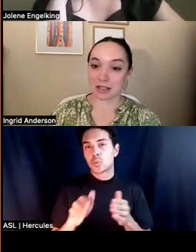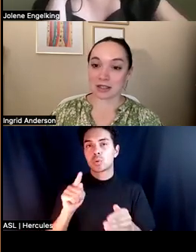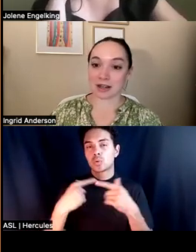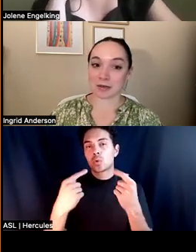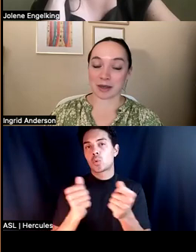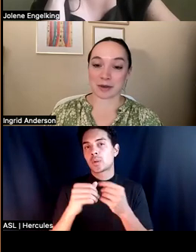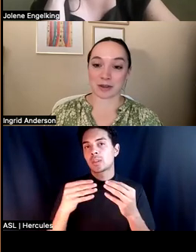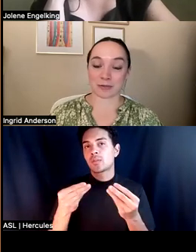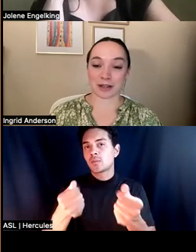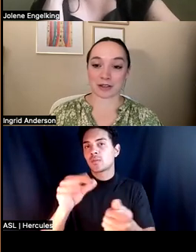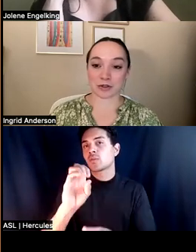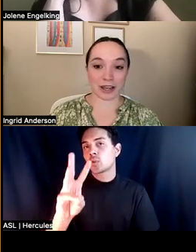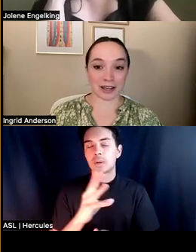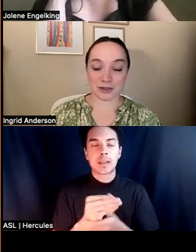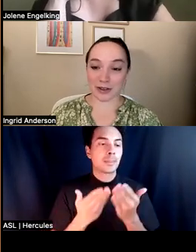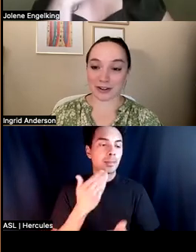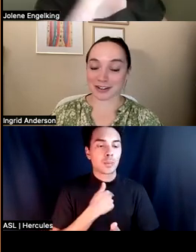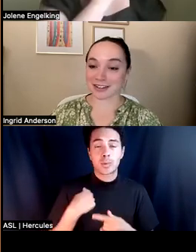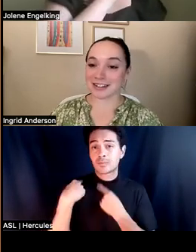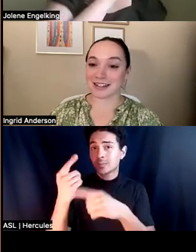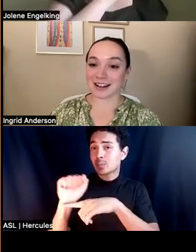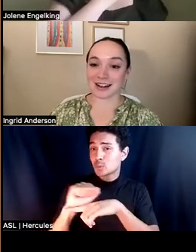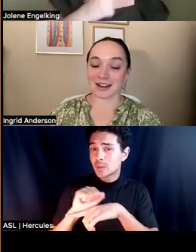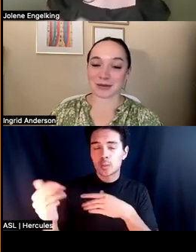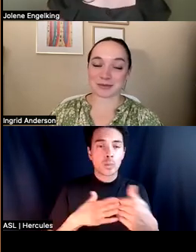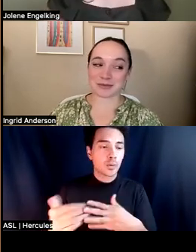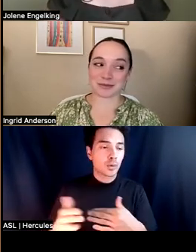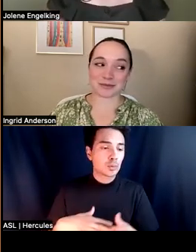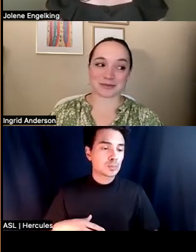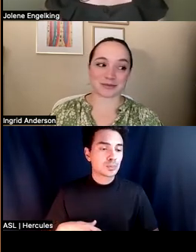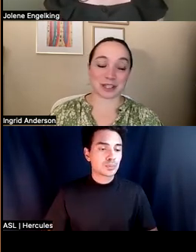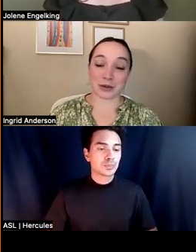flow. Maybe we've been trained, whether